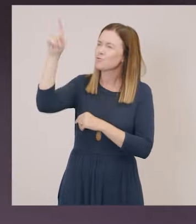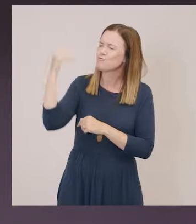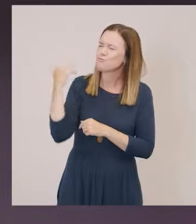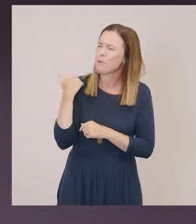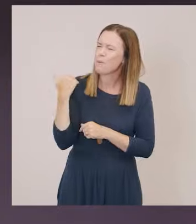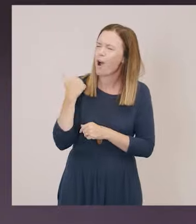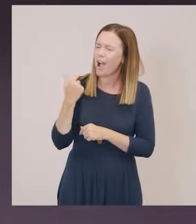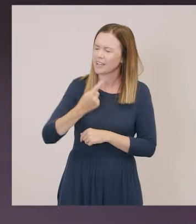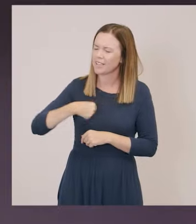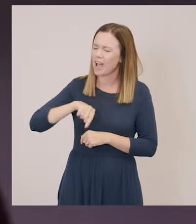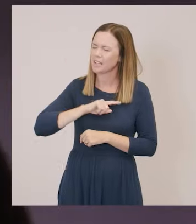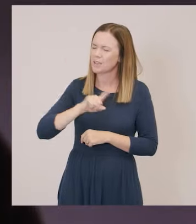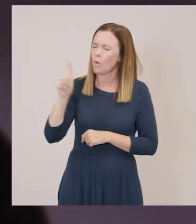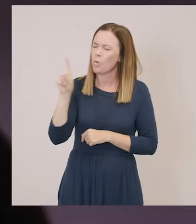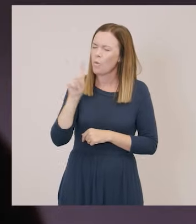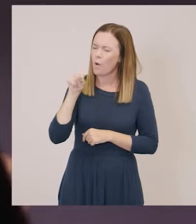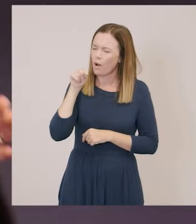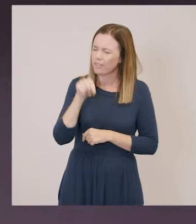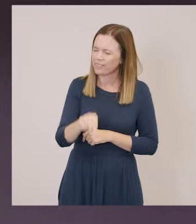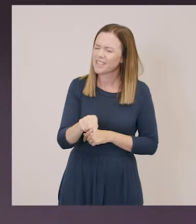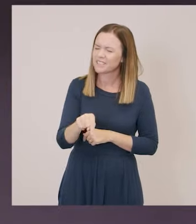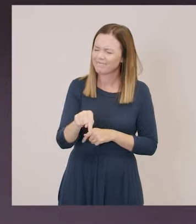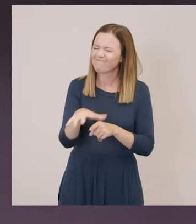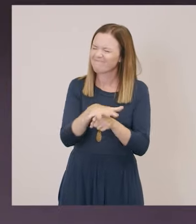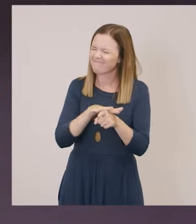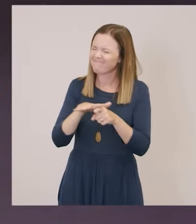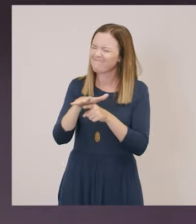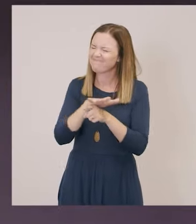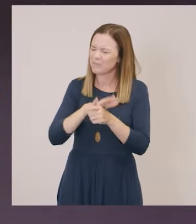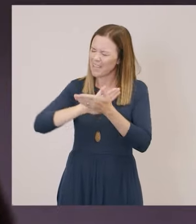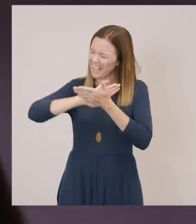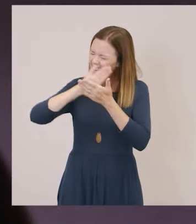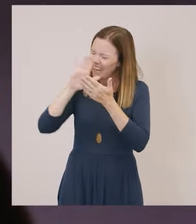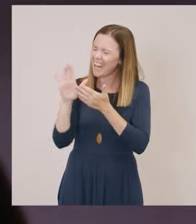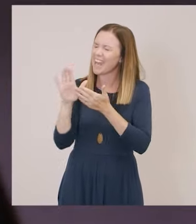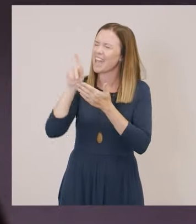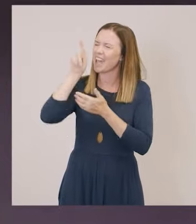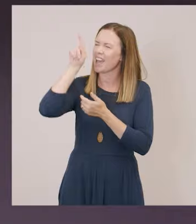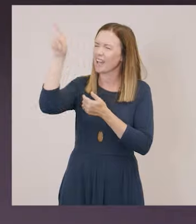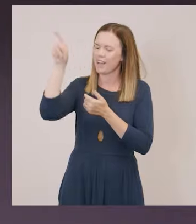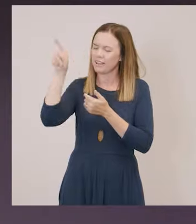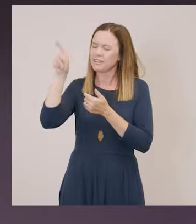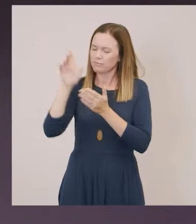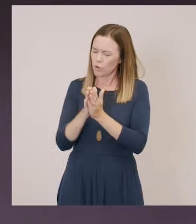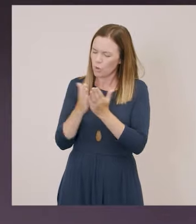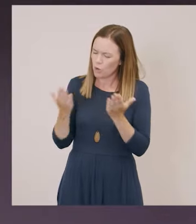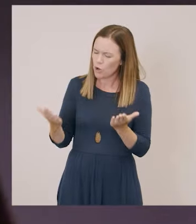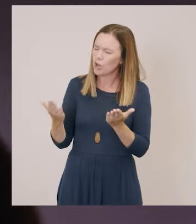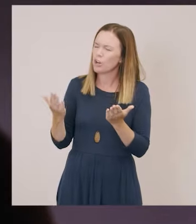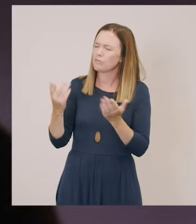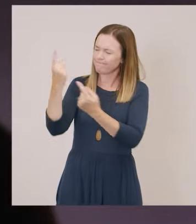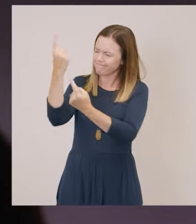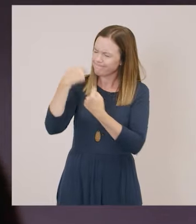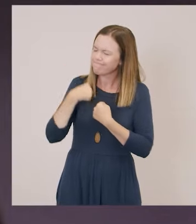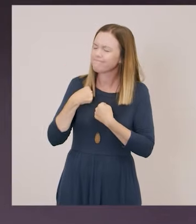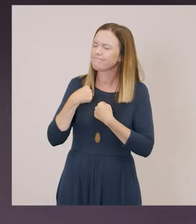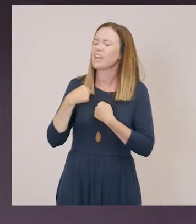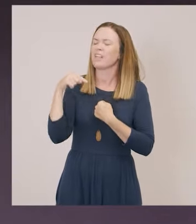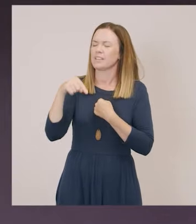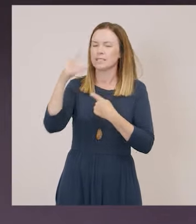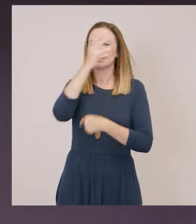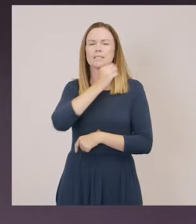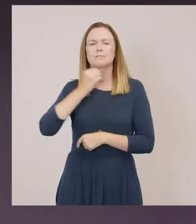of what's at stake. Thank you for being clear in your word about the spiritual battle that is taking place